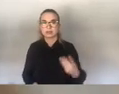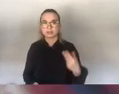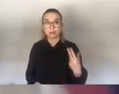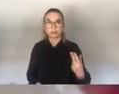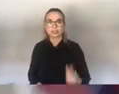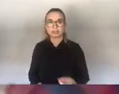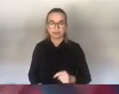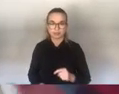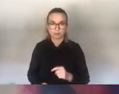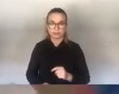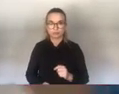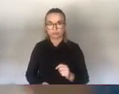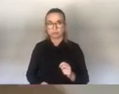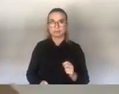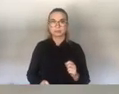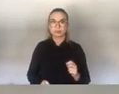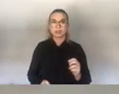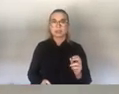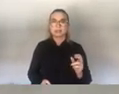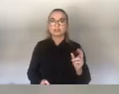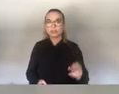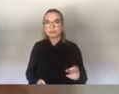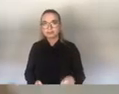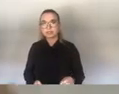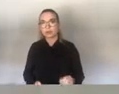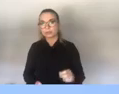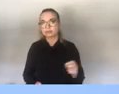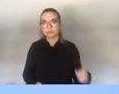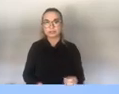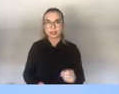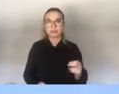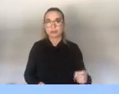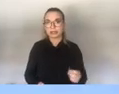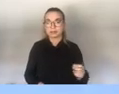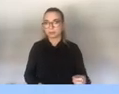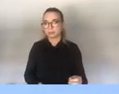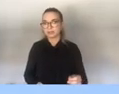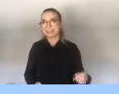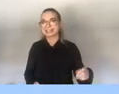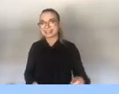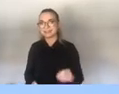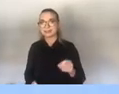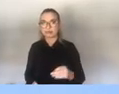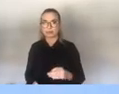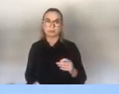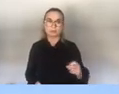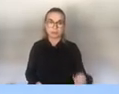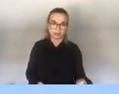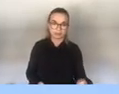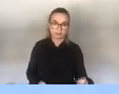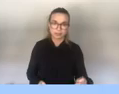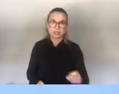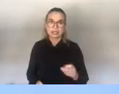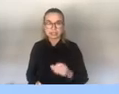are psychologically re-exposed to their trauma. Using VR, we can recreate traumatic memories in a safe, gradual